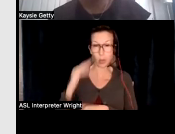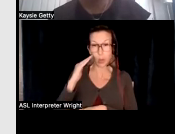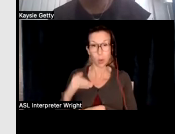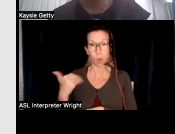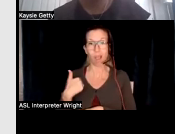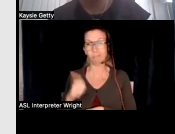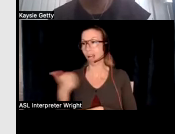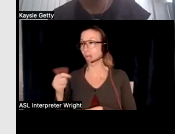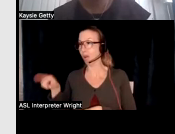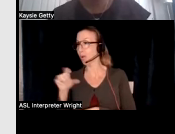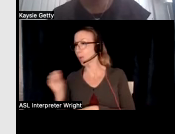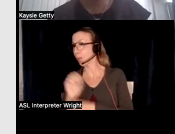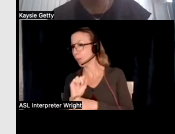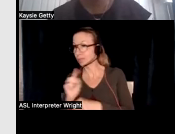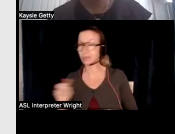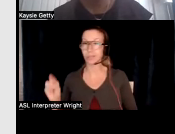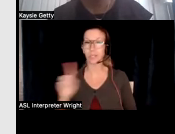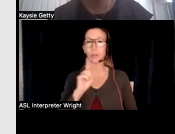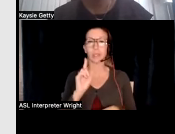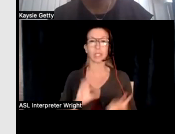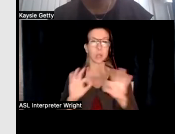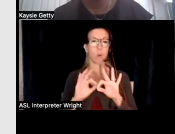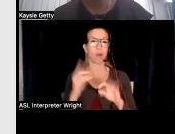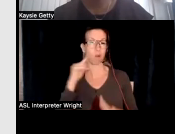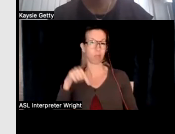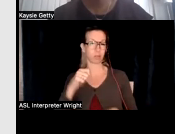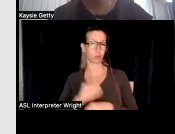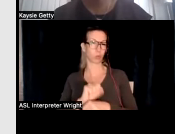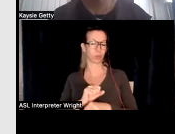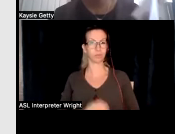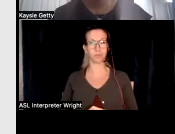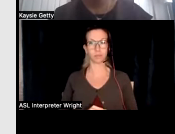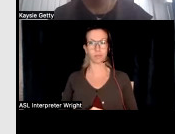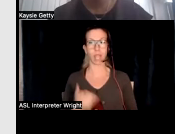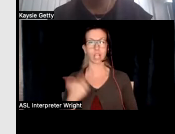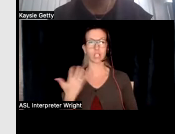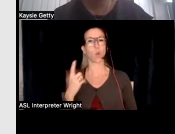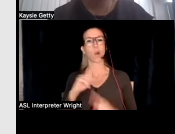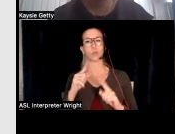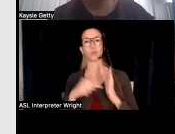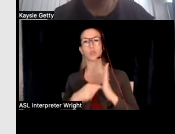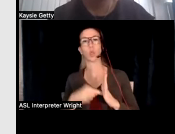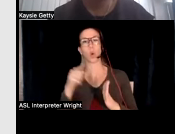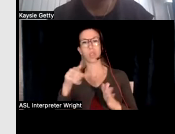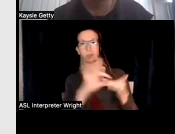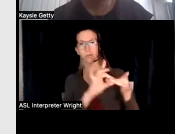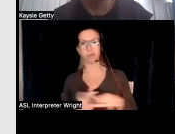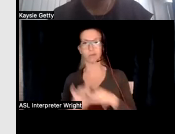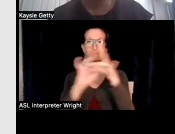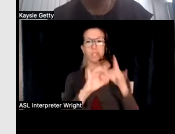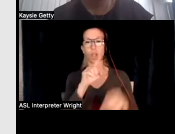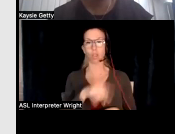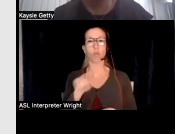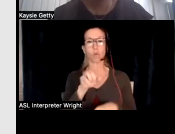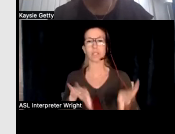colleagues, you know, is really important in this work. So just wanted to lift up kind of the interplay between these key values and how important